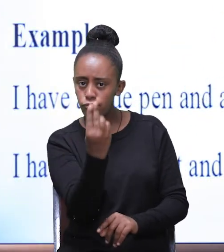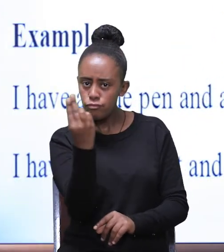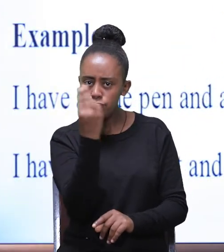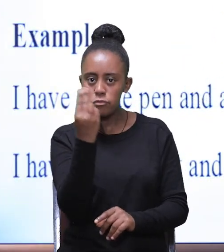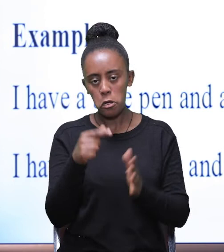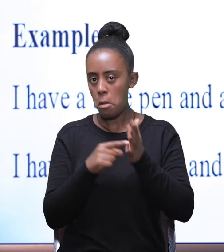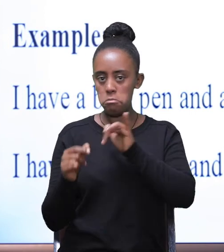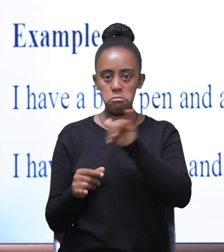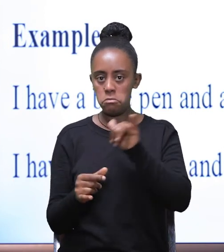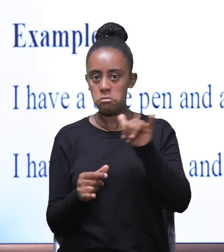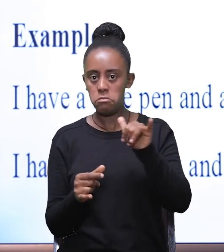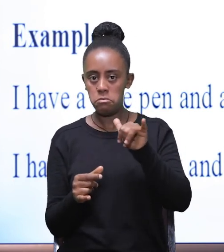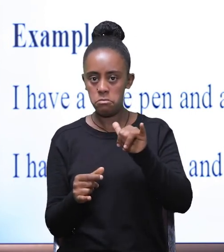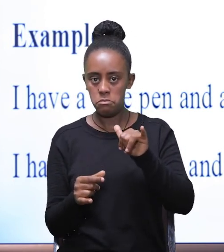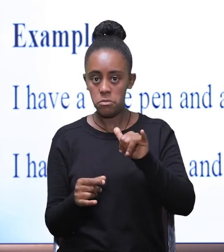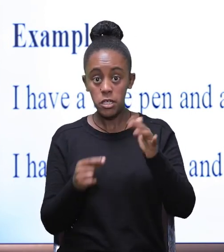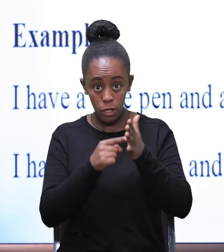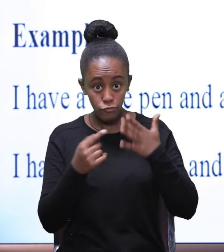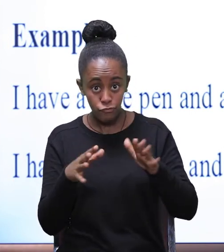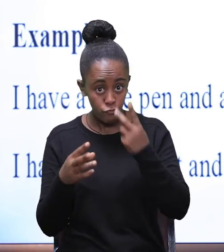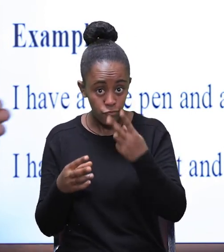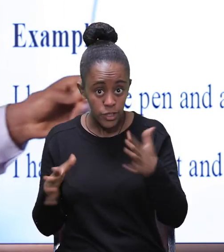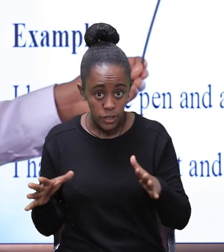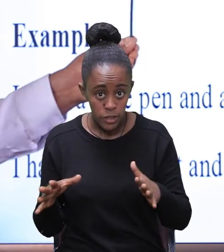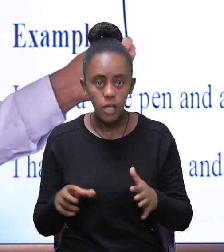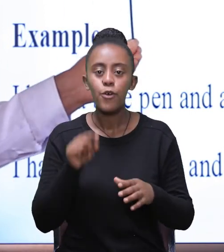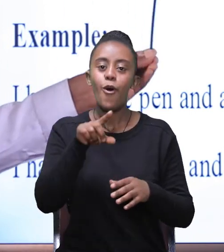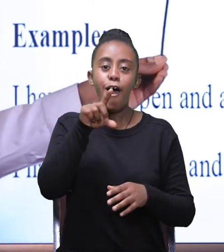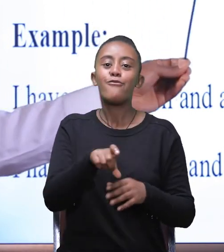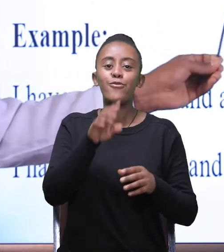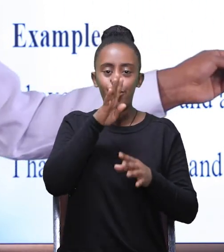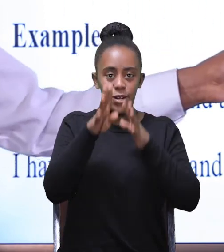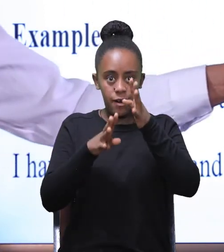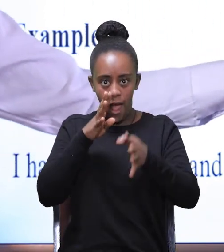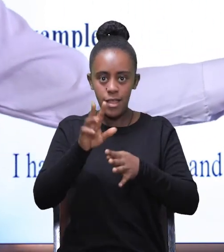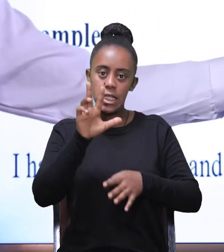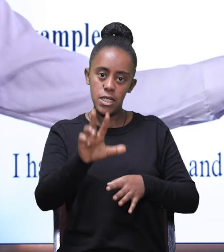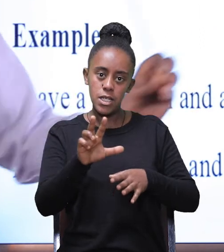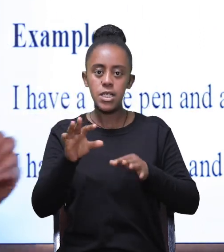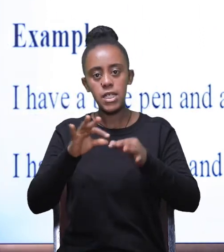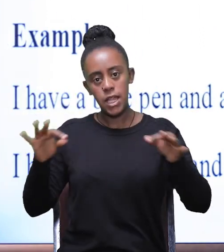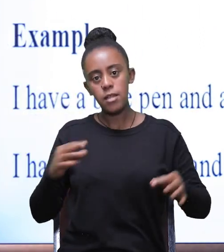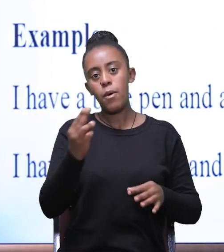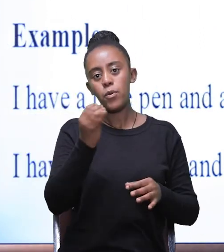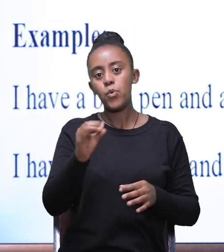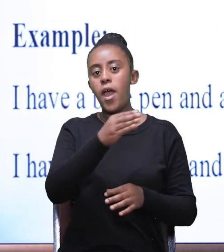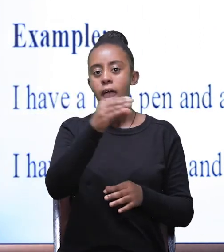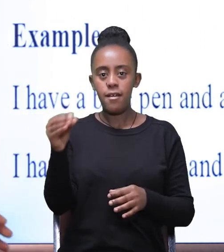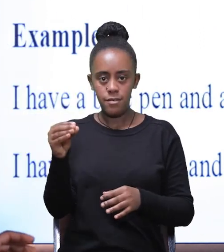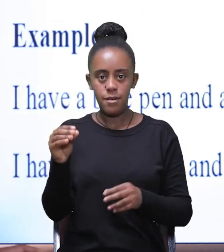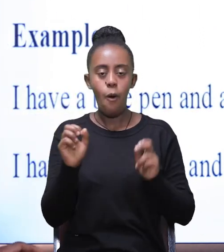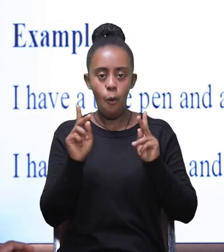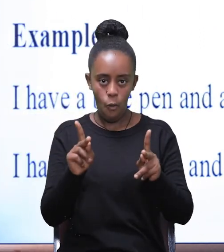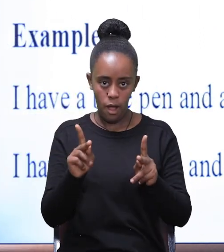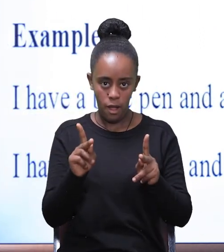example. Just like the example. You have to create 3 sentences by using the word and. Okay, let